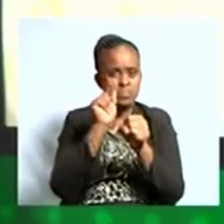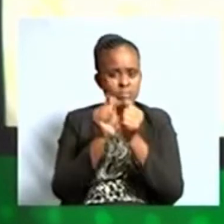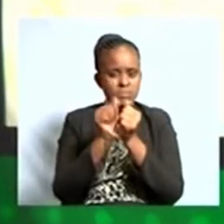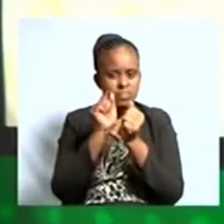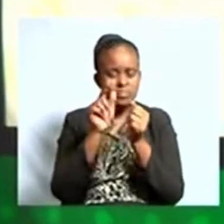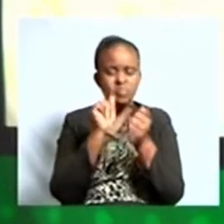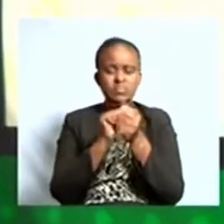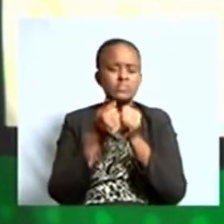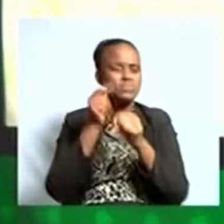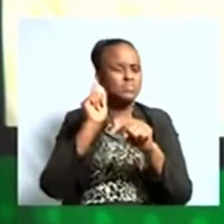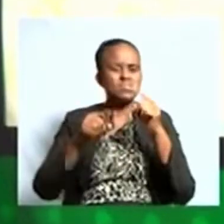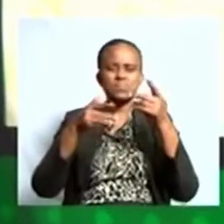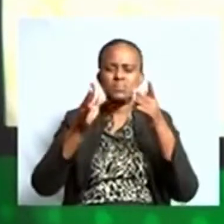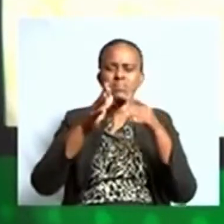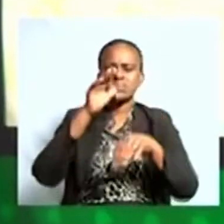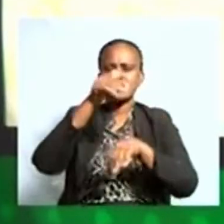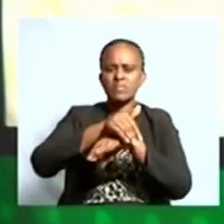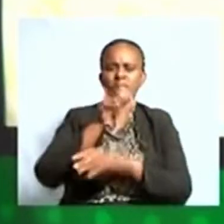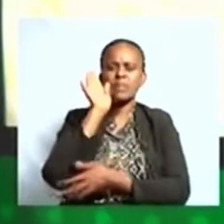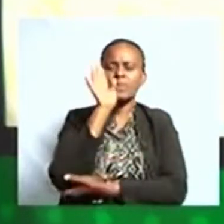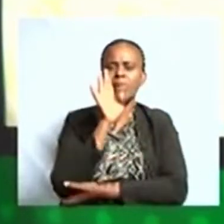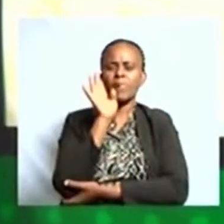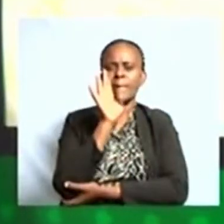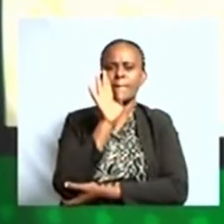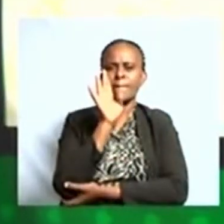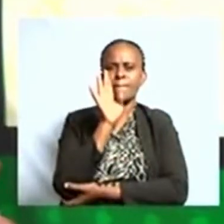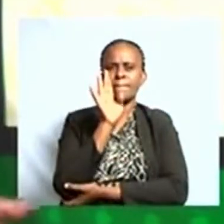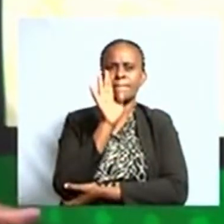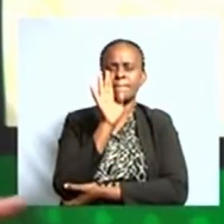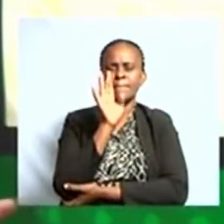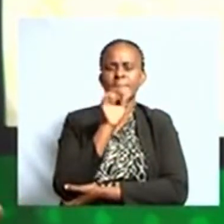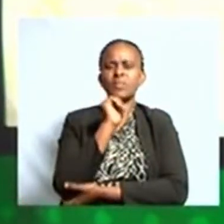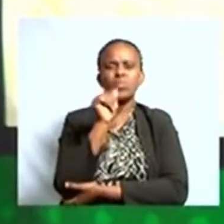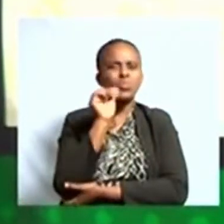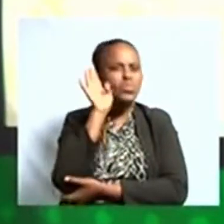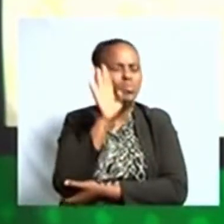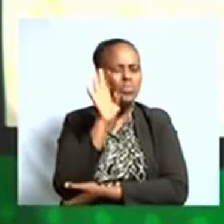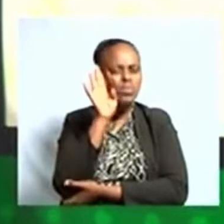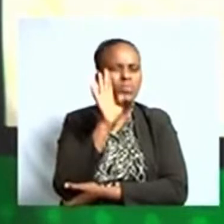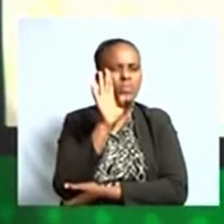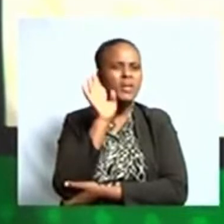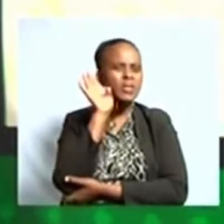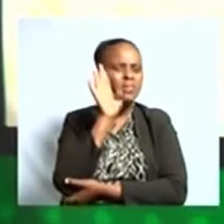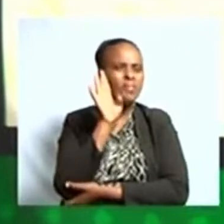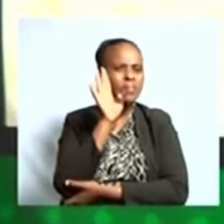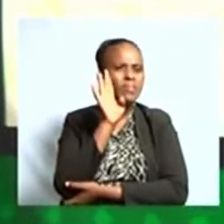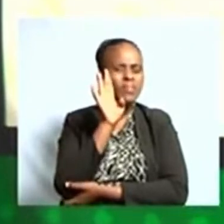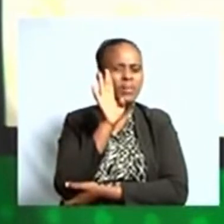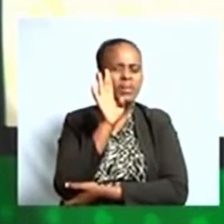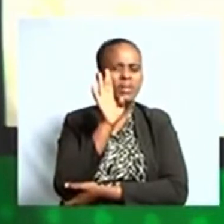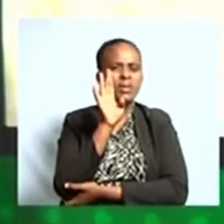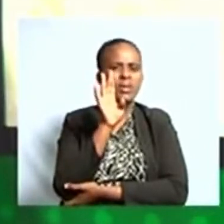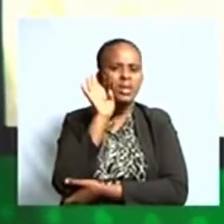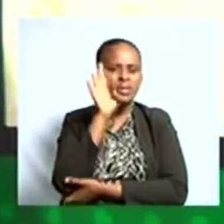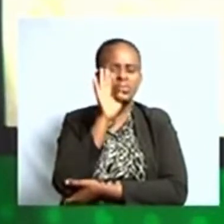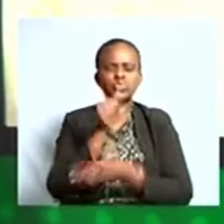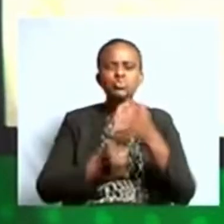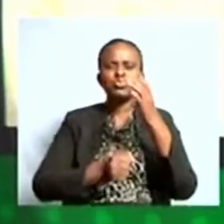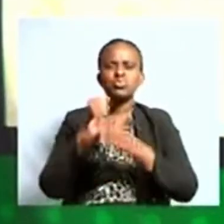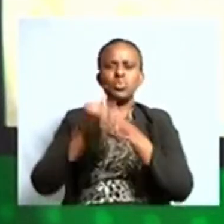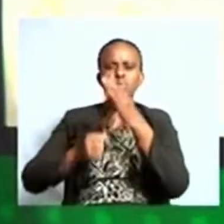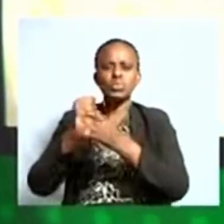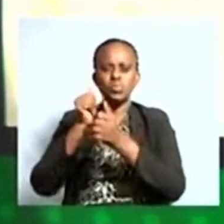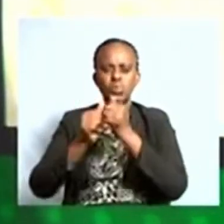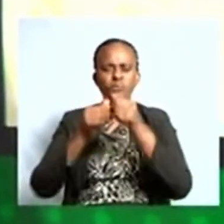You can't allow a nightclub. It's not even a nightclub. It's a bar, a liquor shop, which